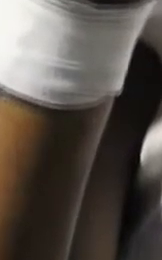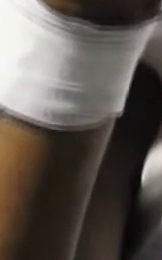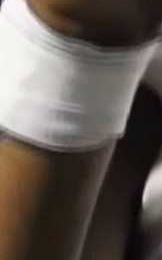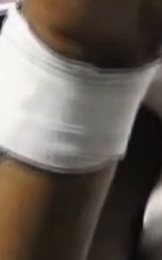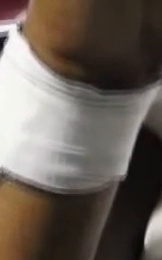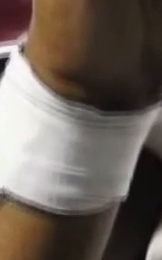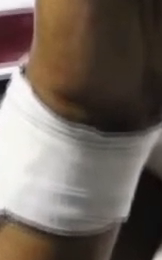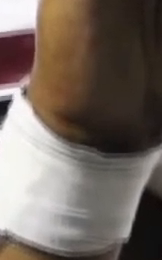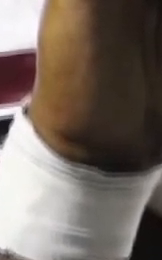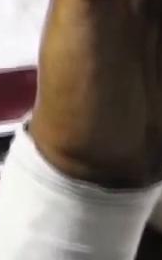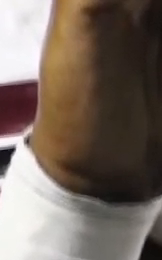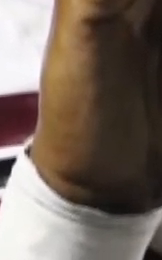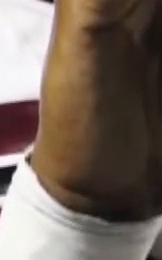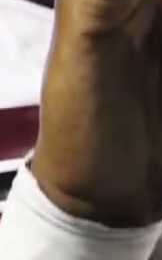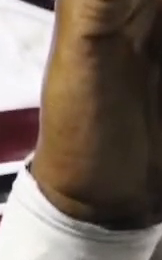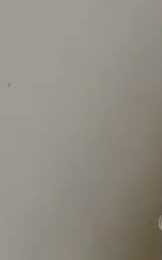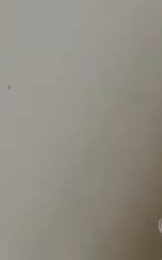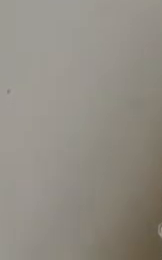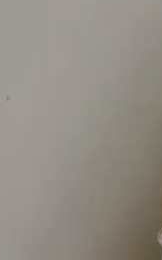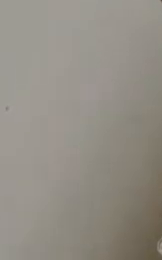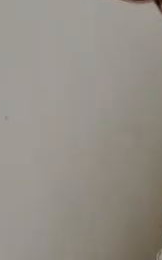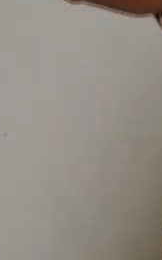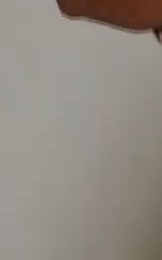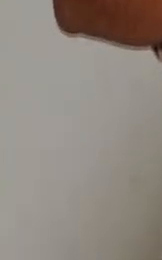schools. Visit